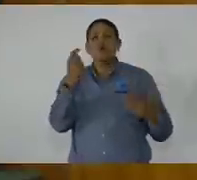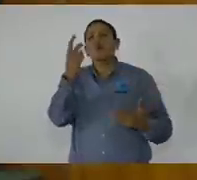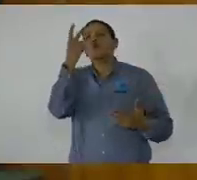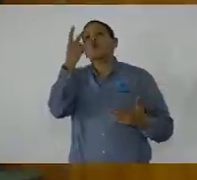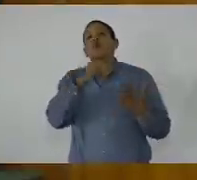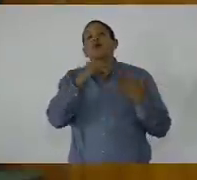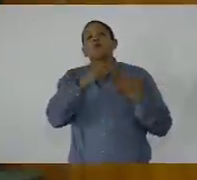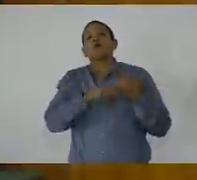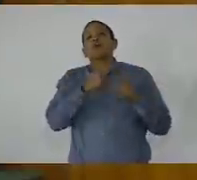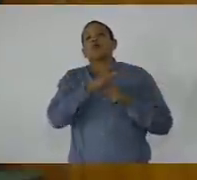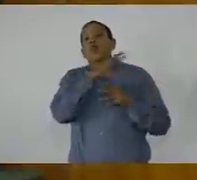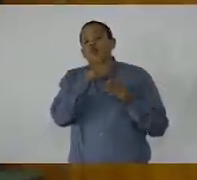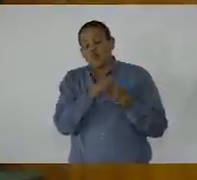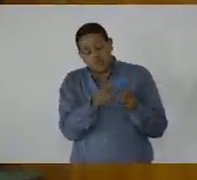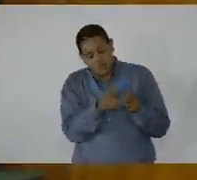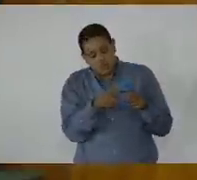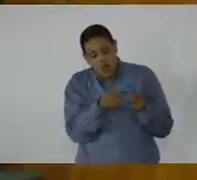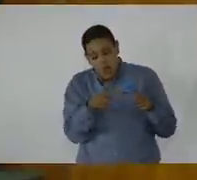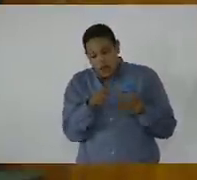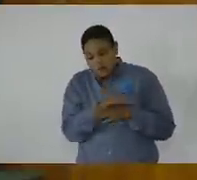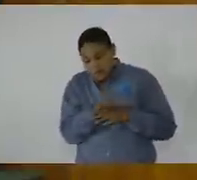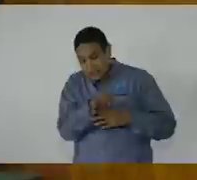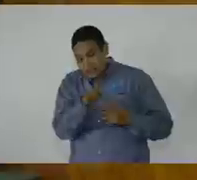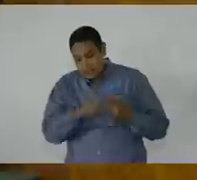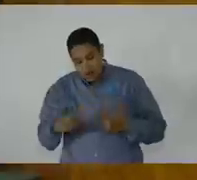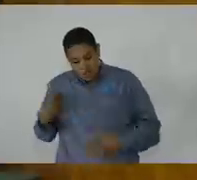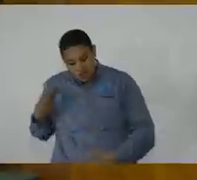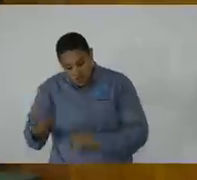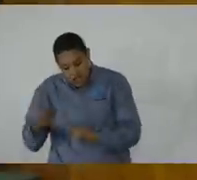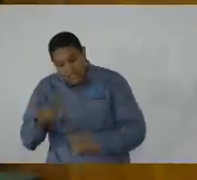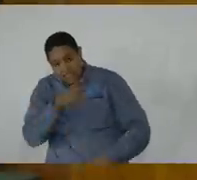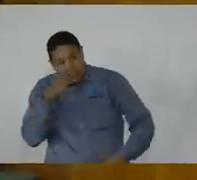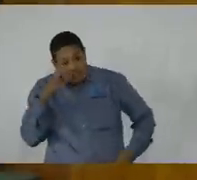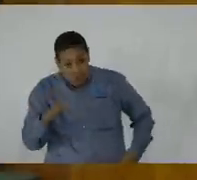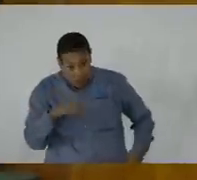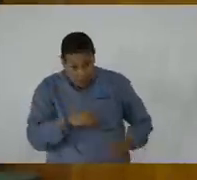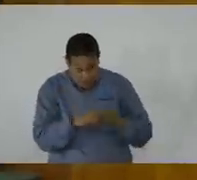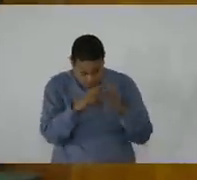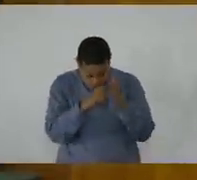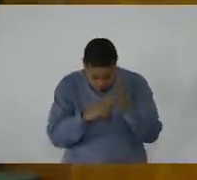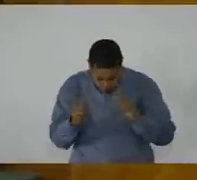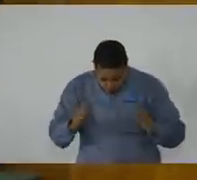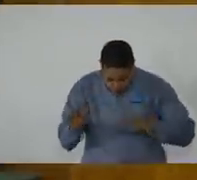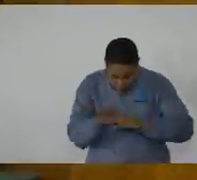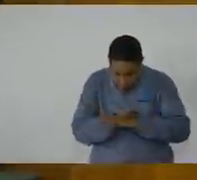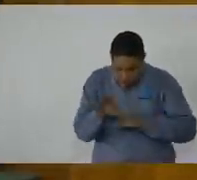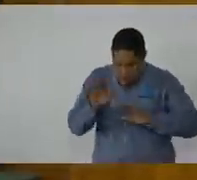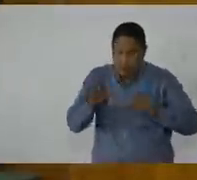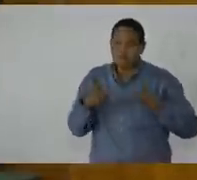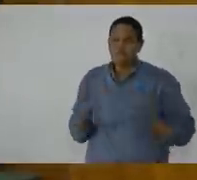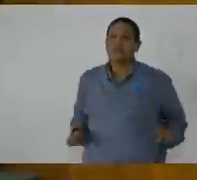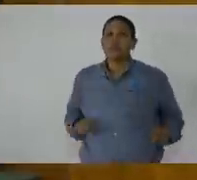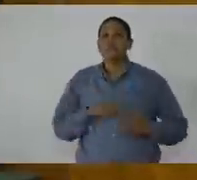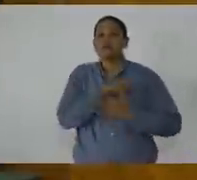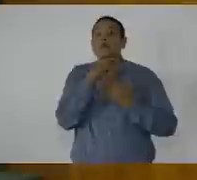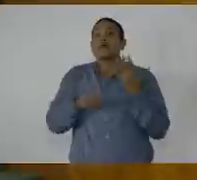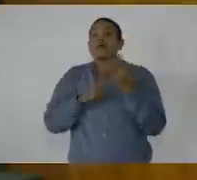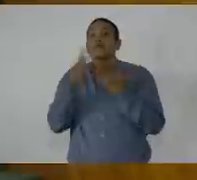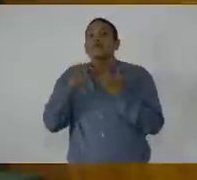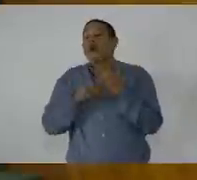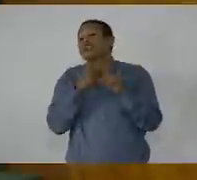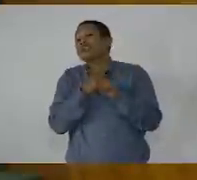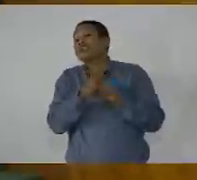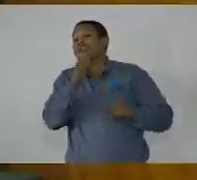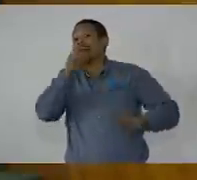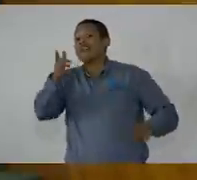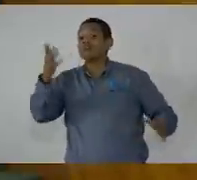to include small-scale and traditional farmers in the regulated industry. These projects are in